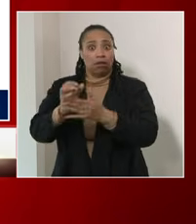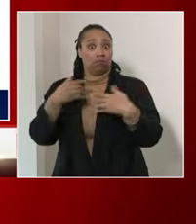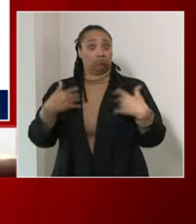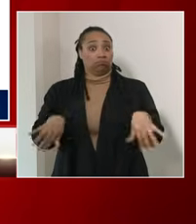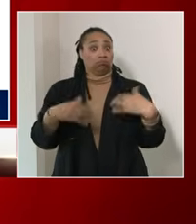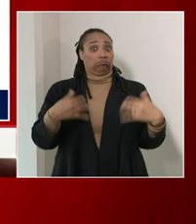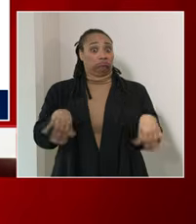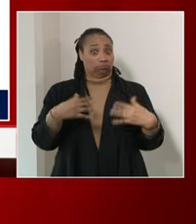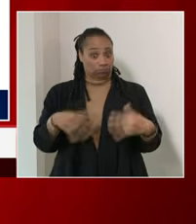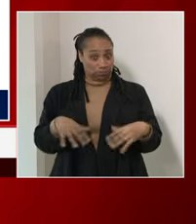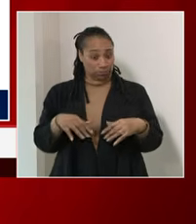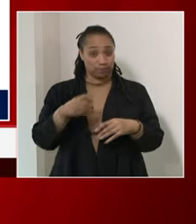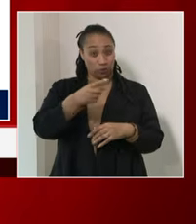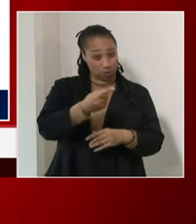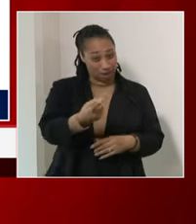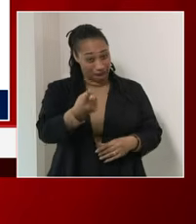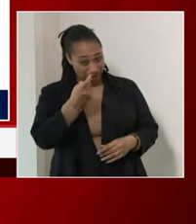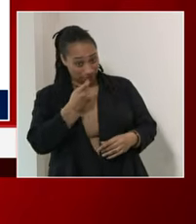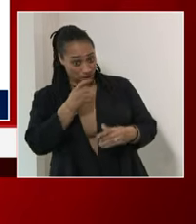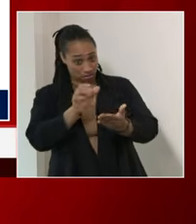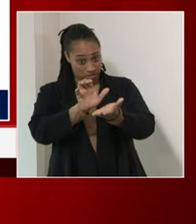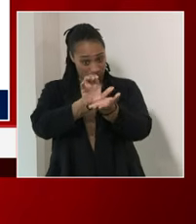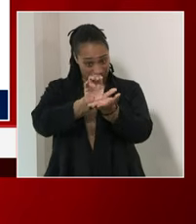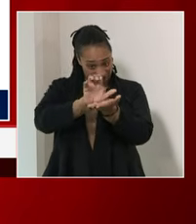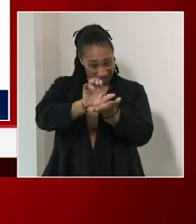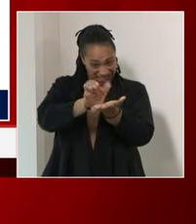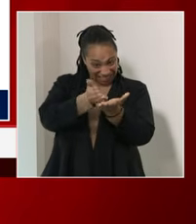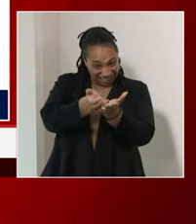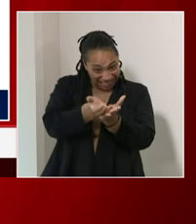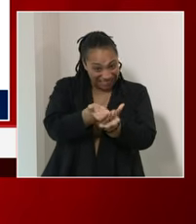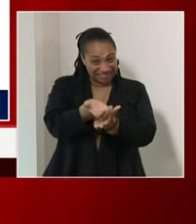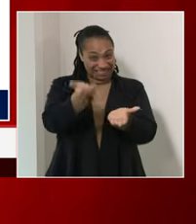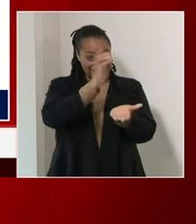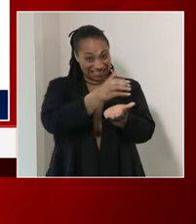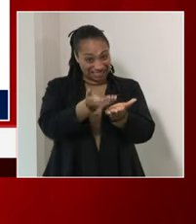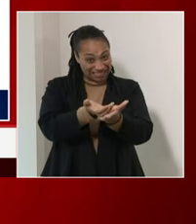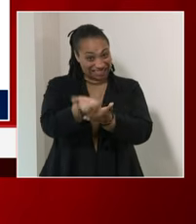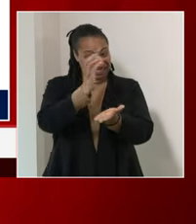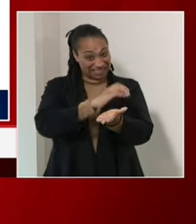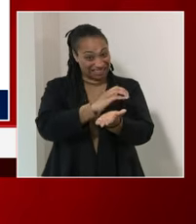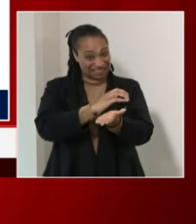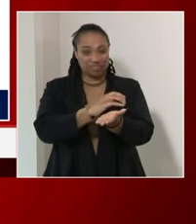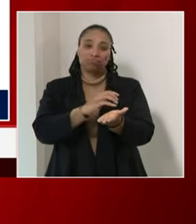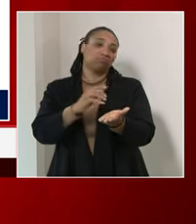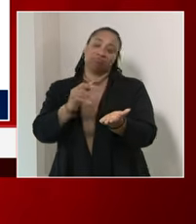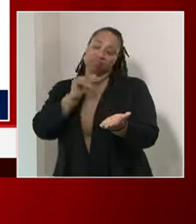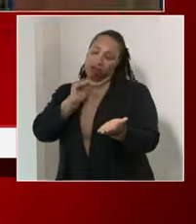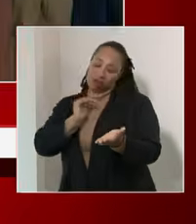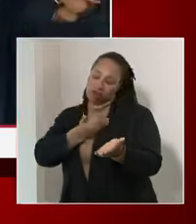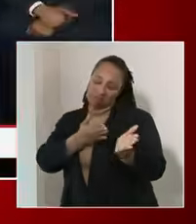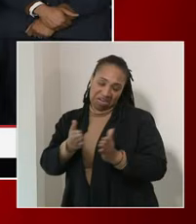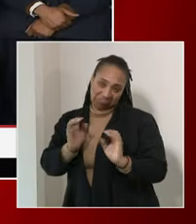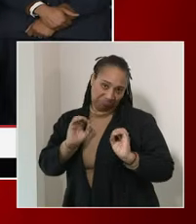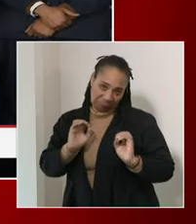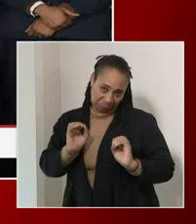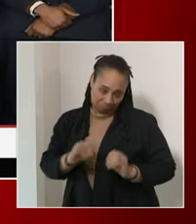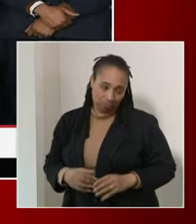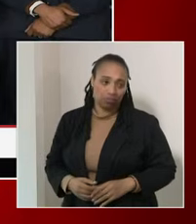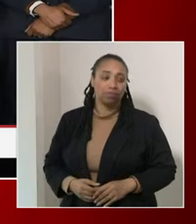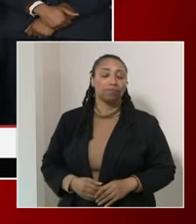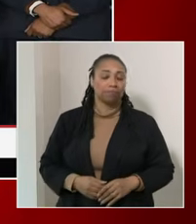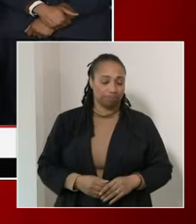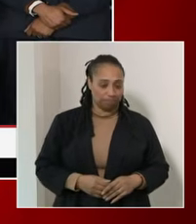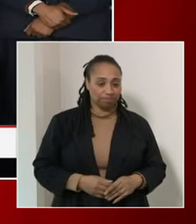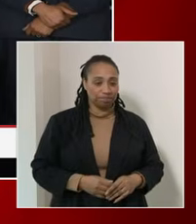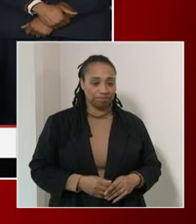haul snow off of side streets, that's not our current plan. Thank you. Yeah. Yes, sir. Peace and blessings,